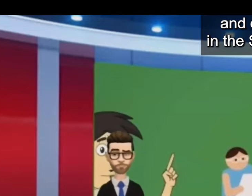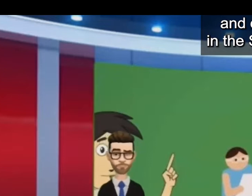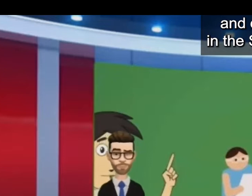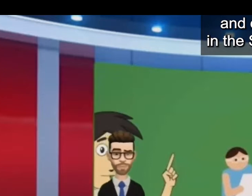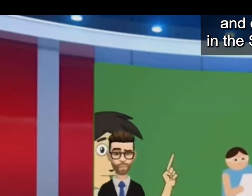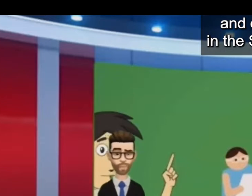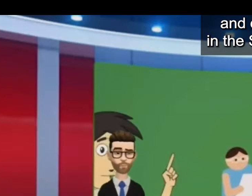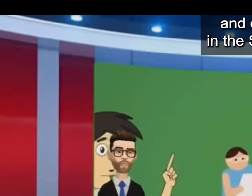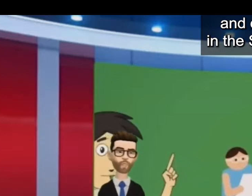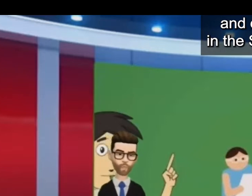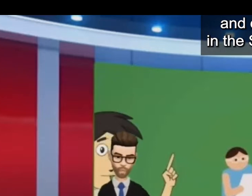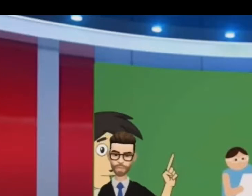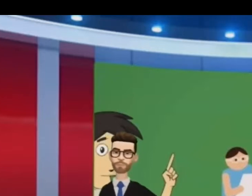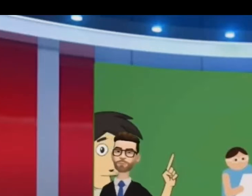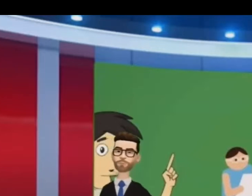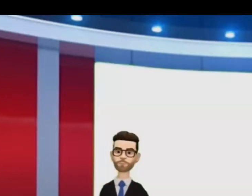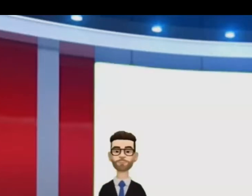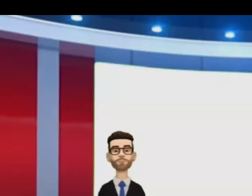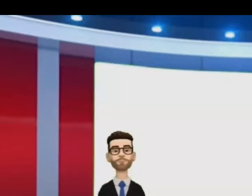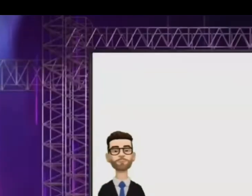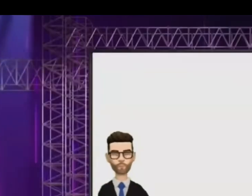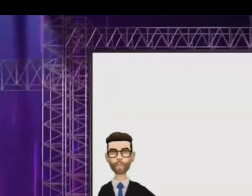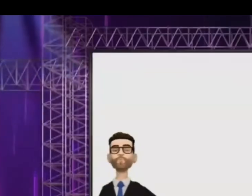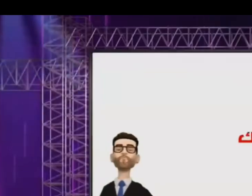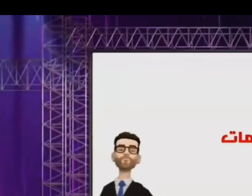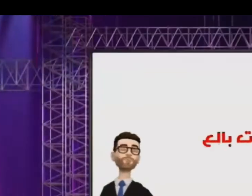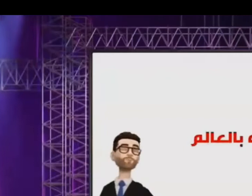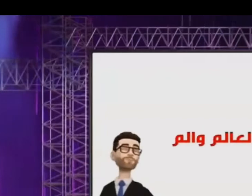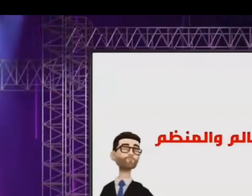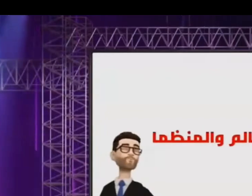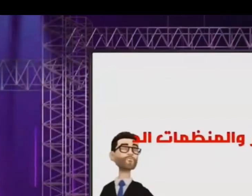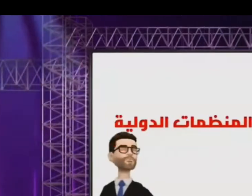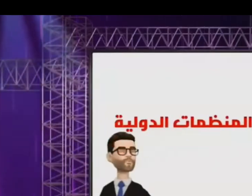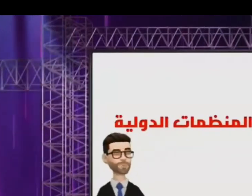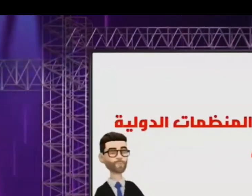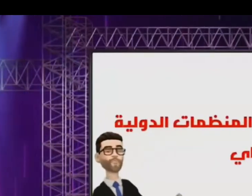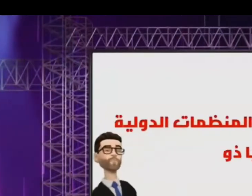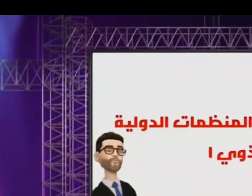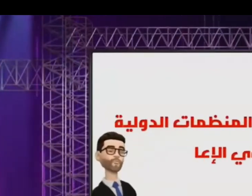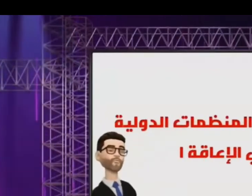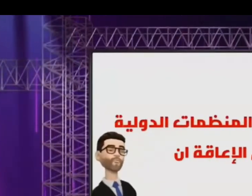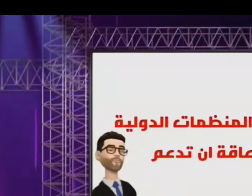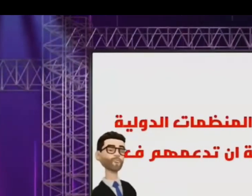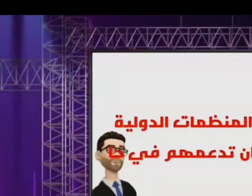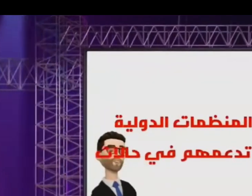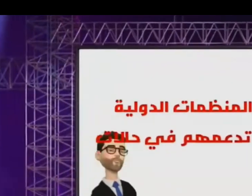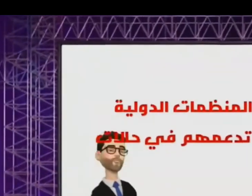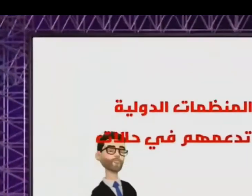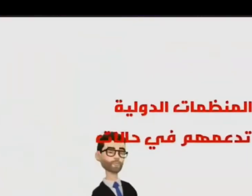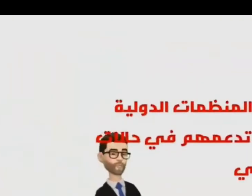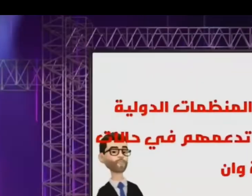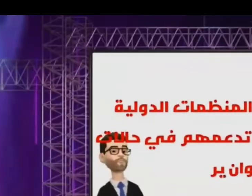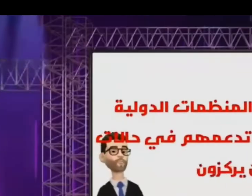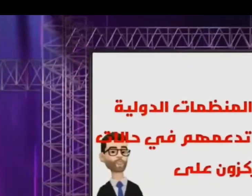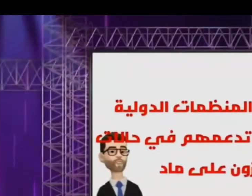rights in the Sinjar District Center. I want all governments in the world and the international organizations concerned